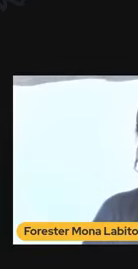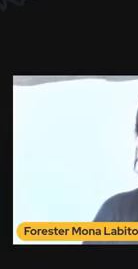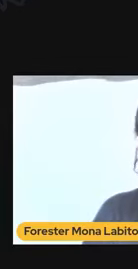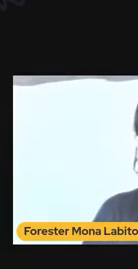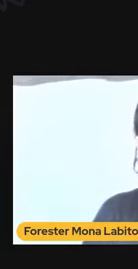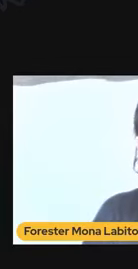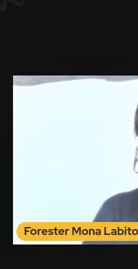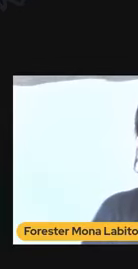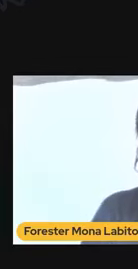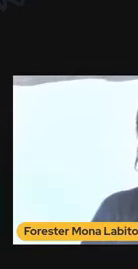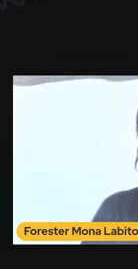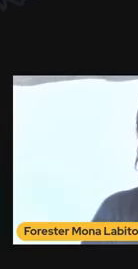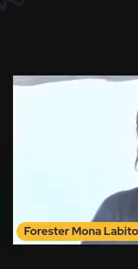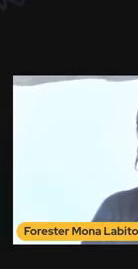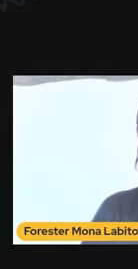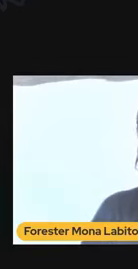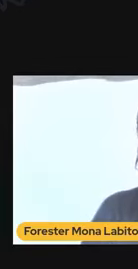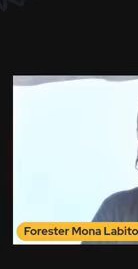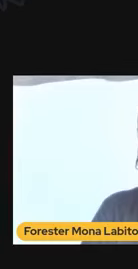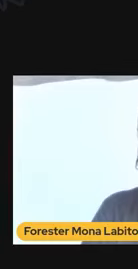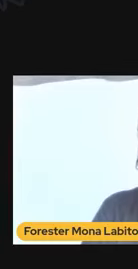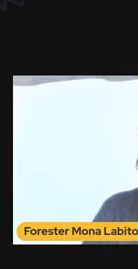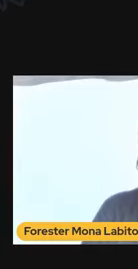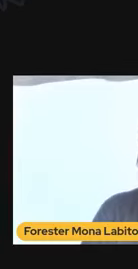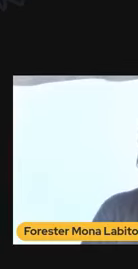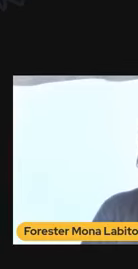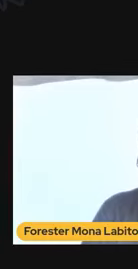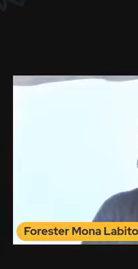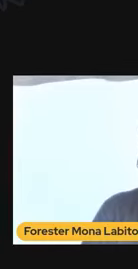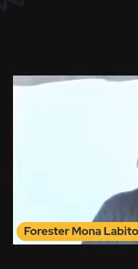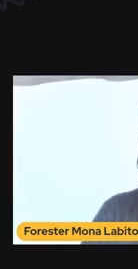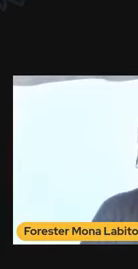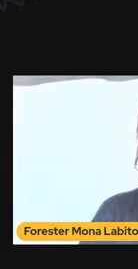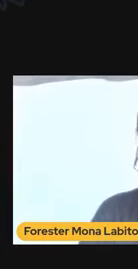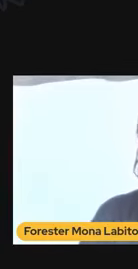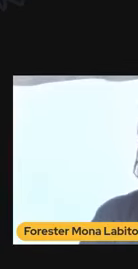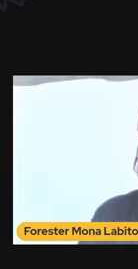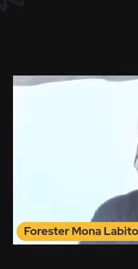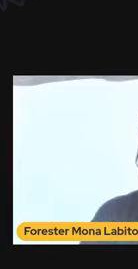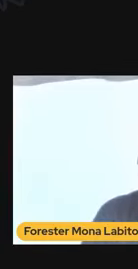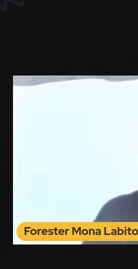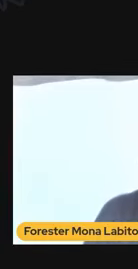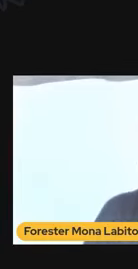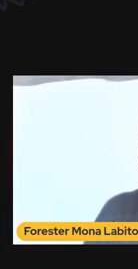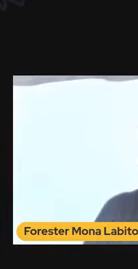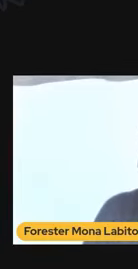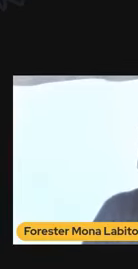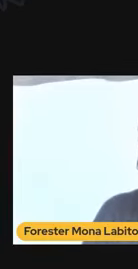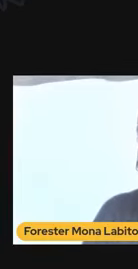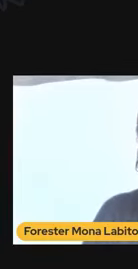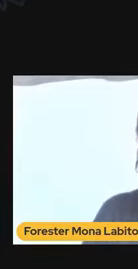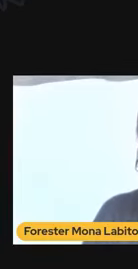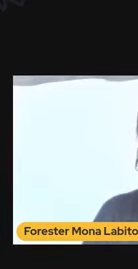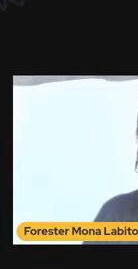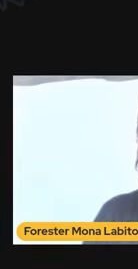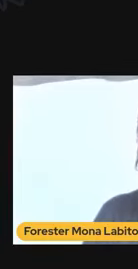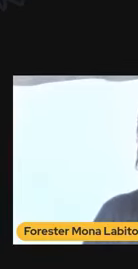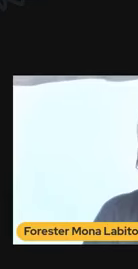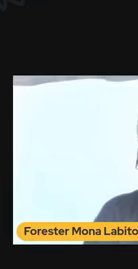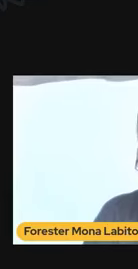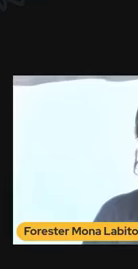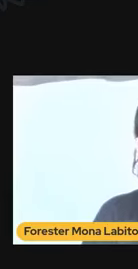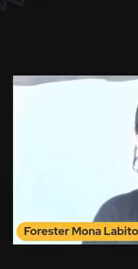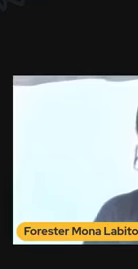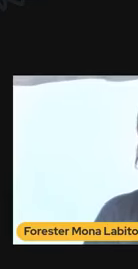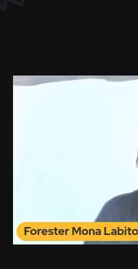take care of our children? So we need to learn to self-regulate positively so we can teach our